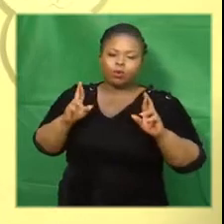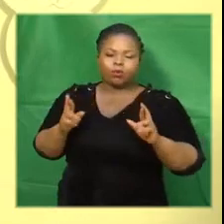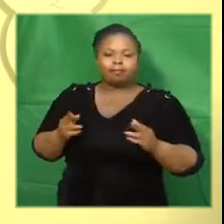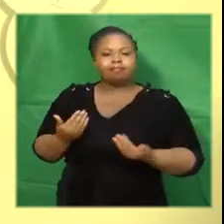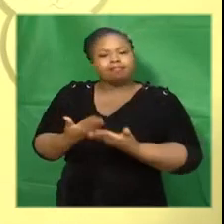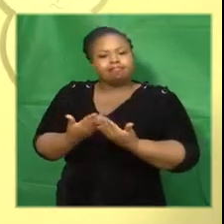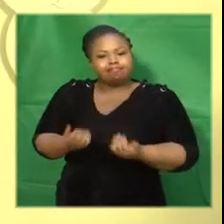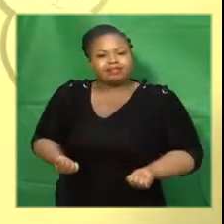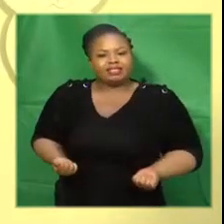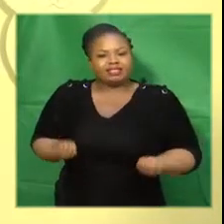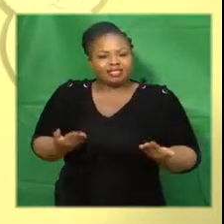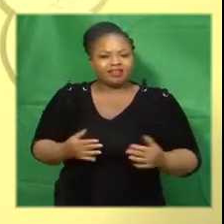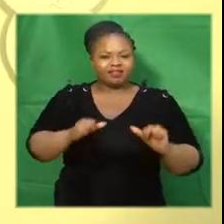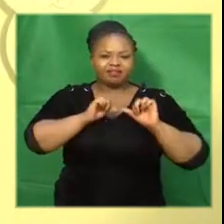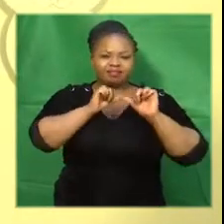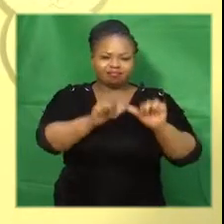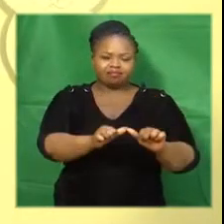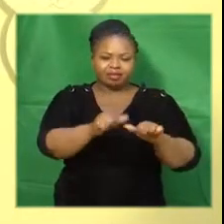our people.